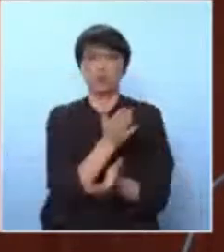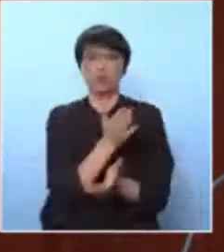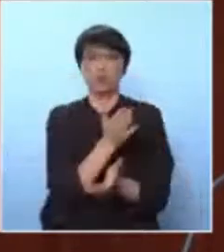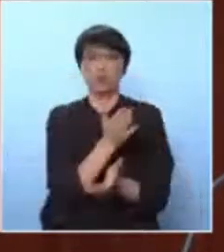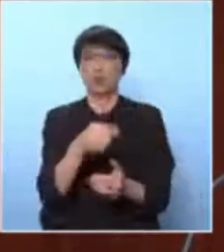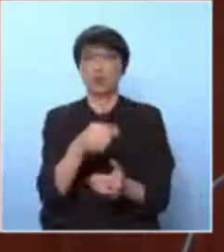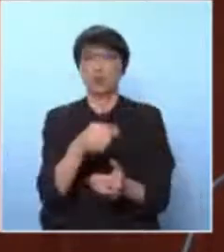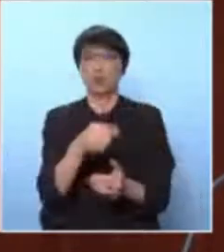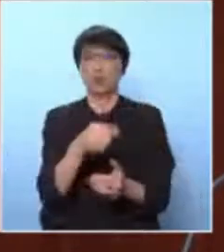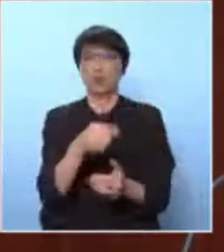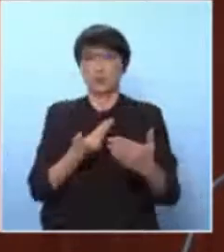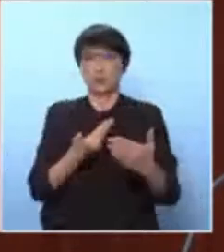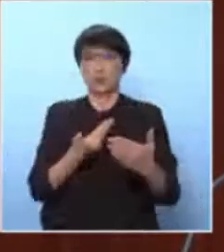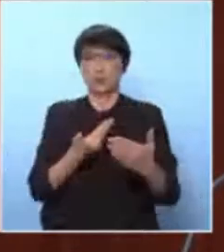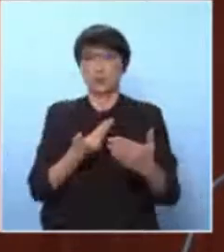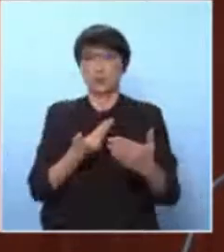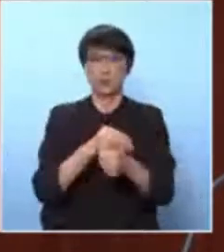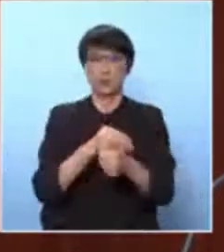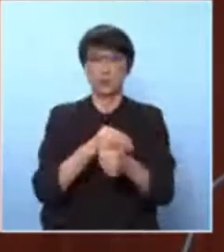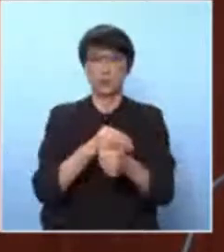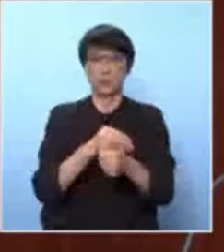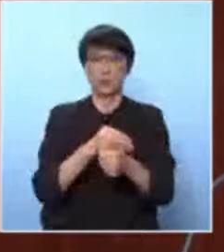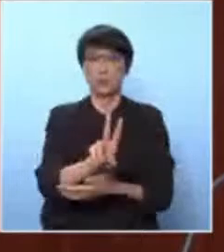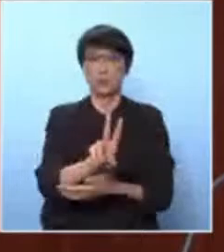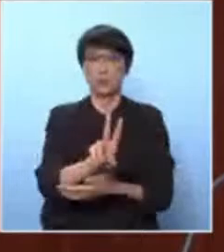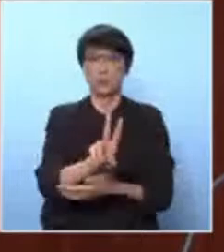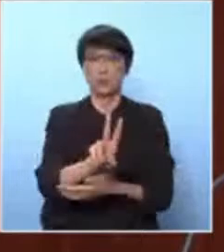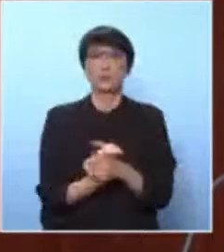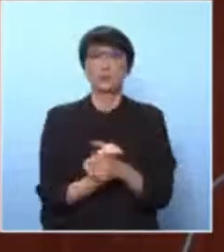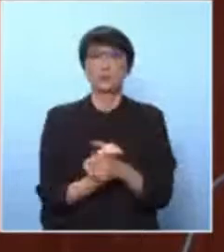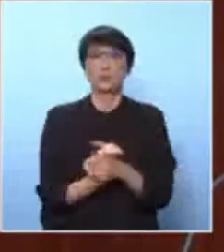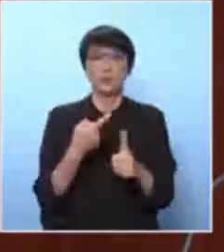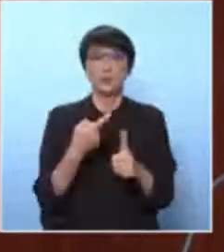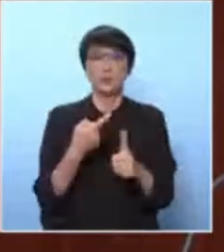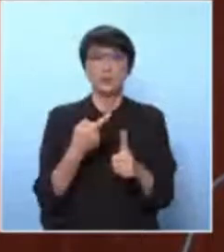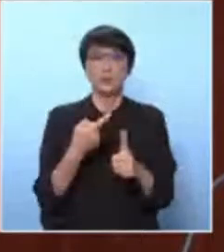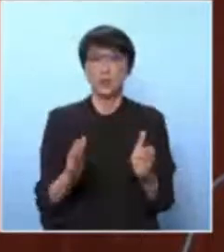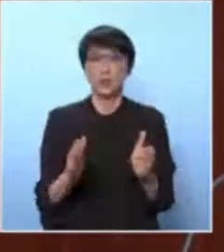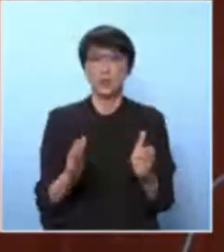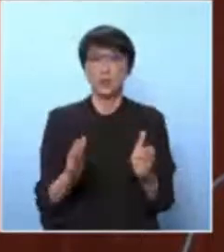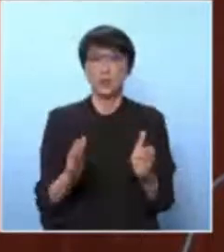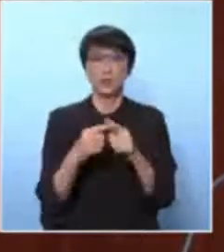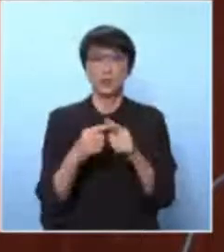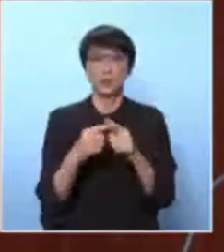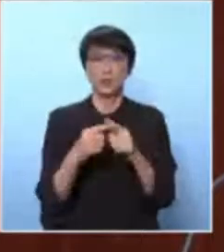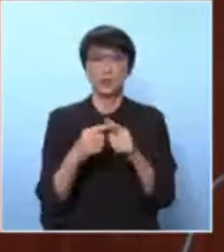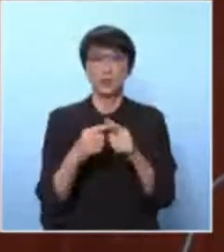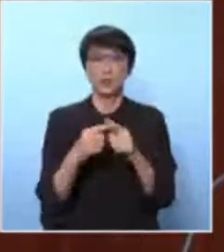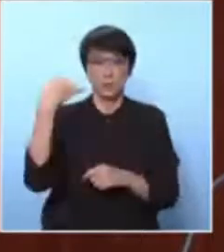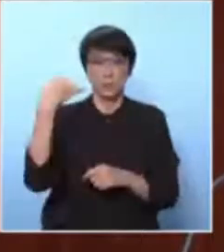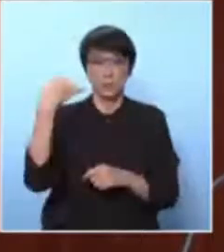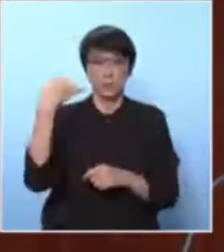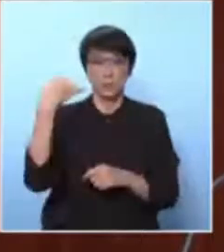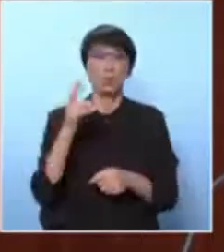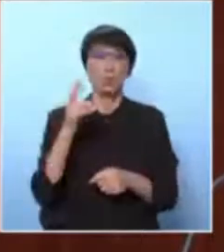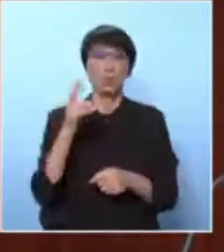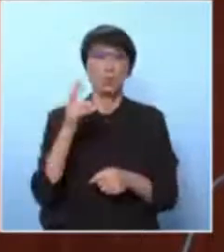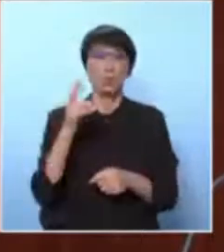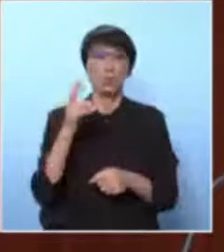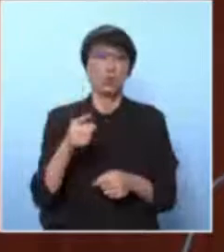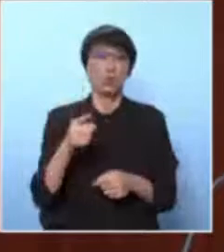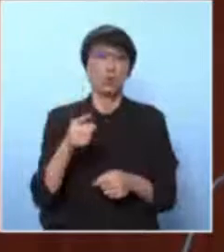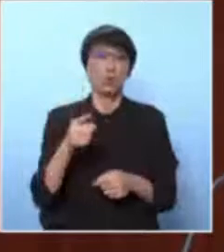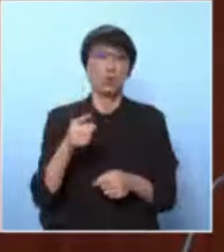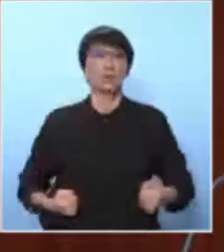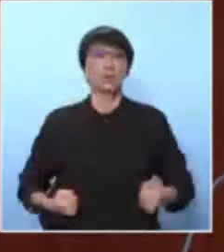pre-employment training with the provision of retraining allowance. The first phase of the pilot scheme will target trades facing severe manpower shortage, such